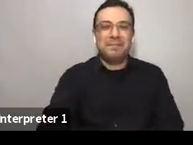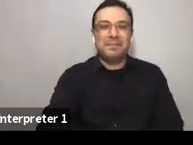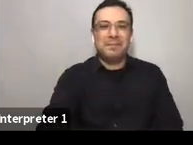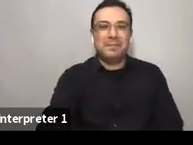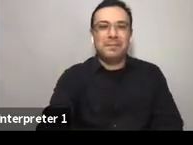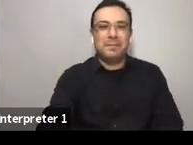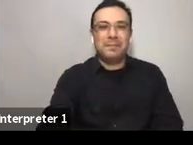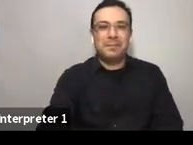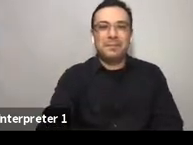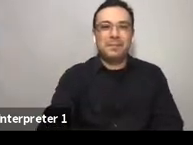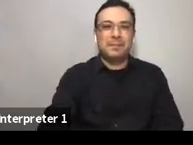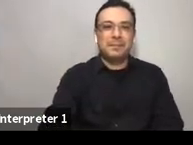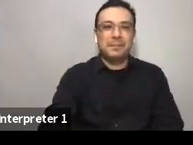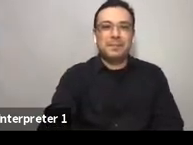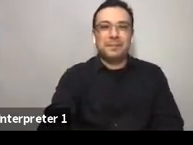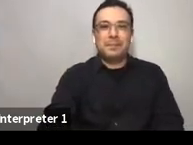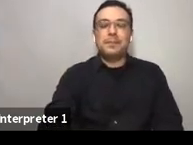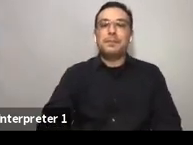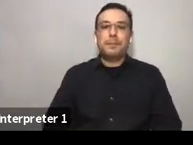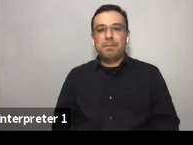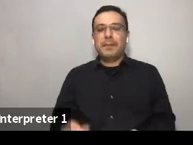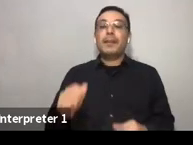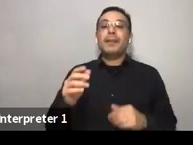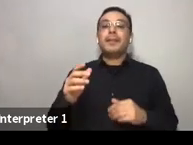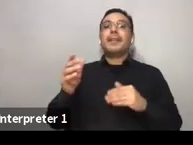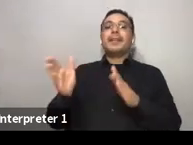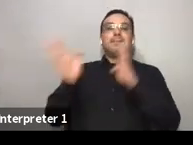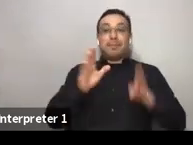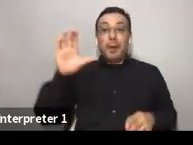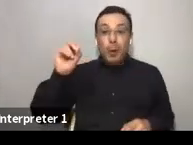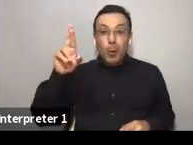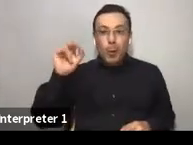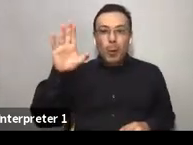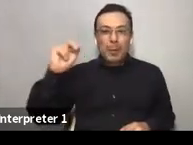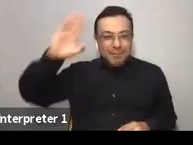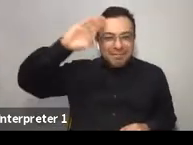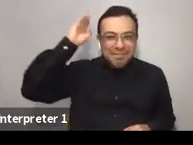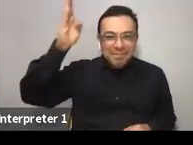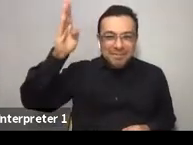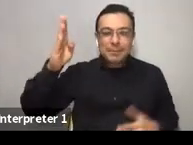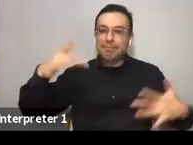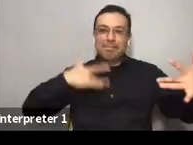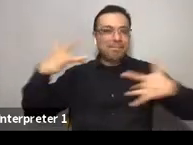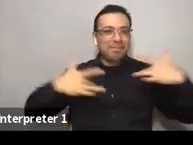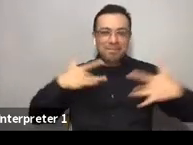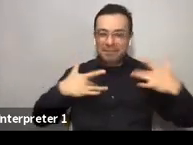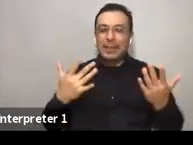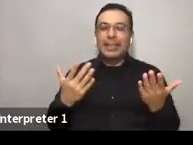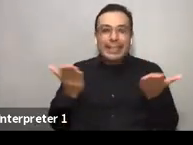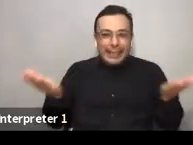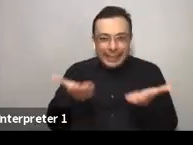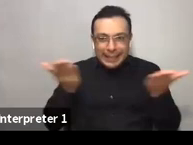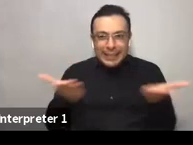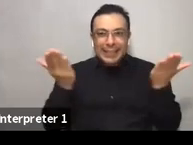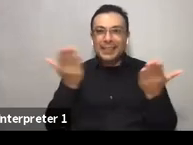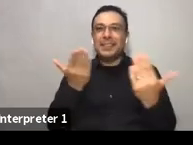Hi, thank you so much. I am just so excited to be here with you all, to be back kind